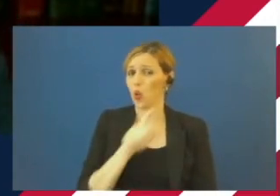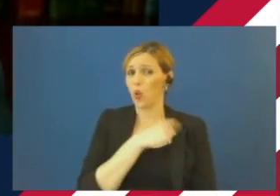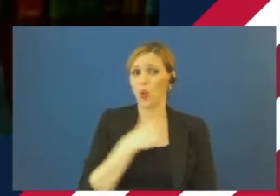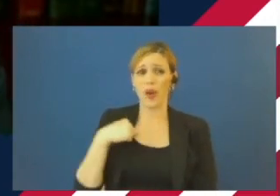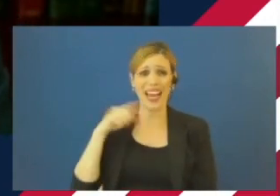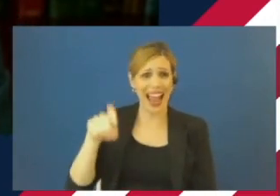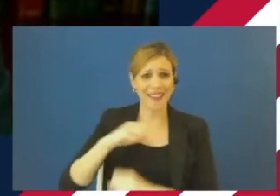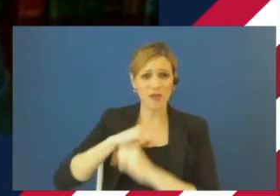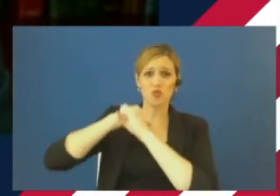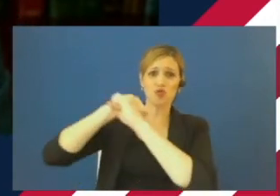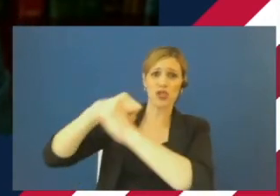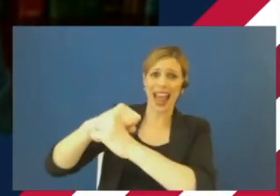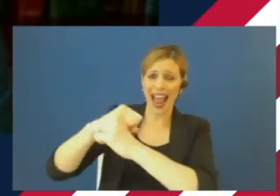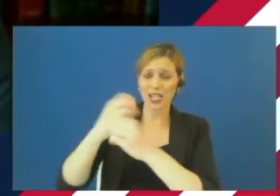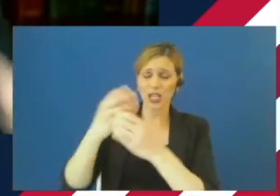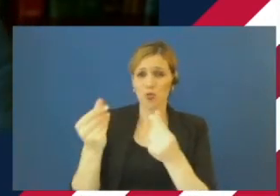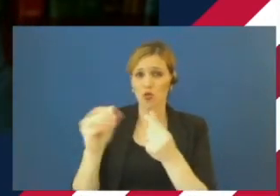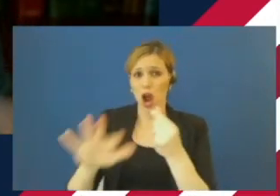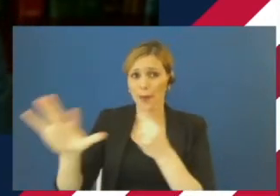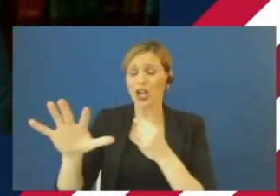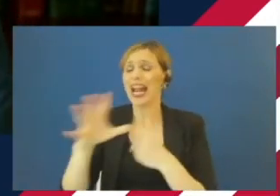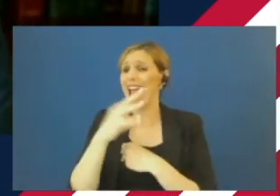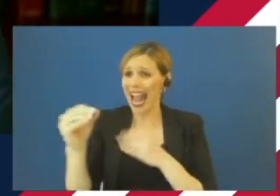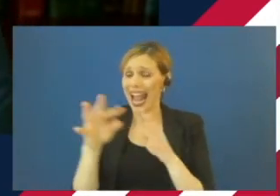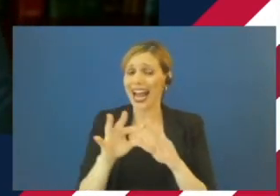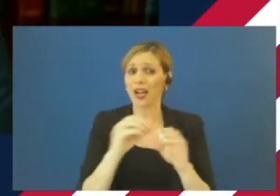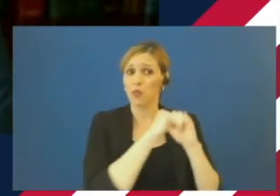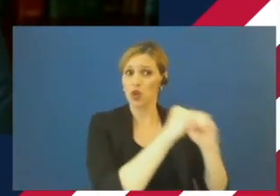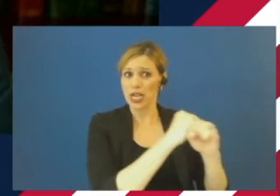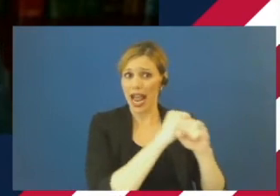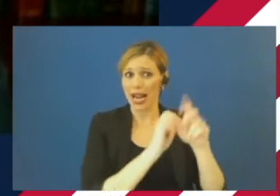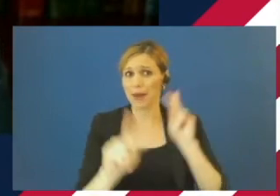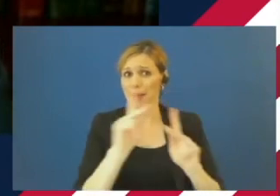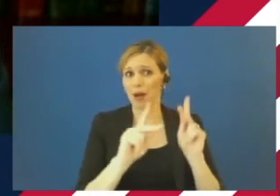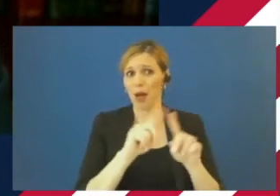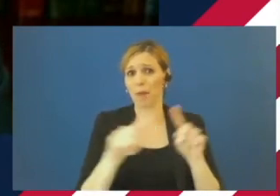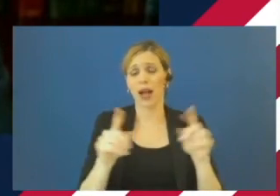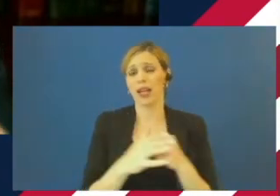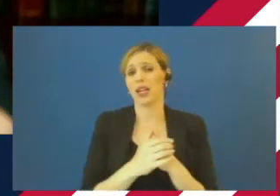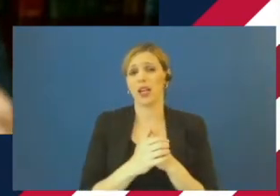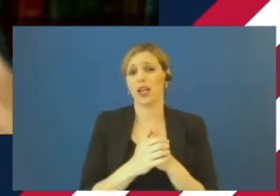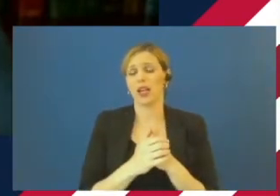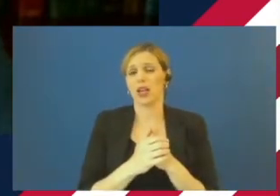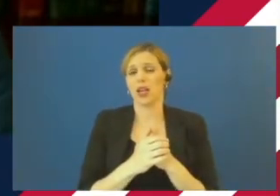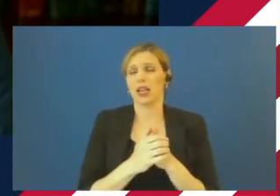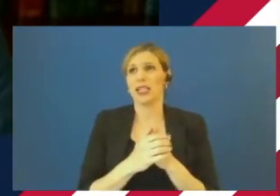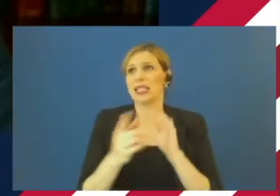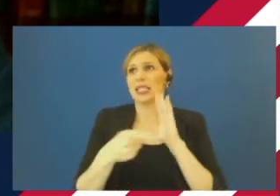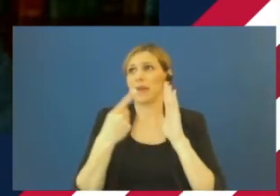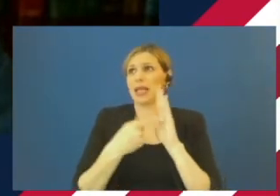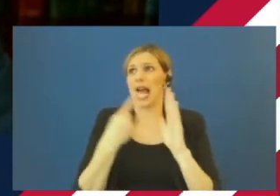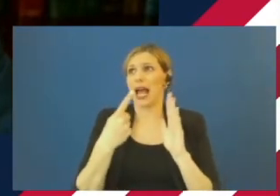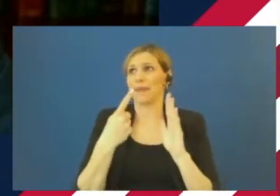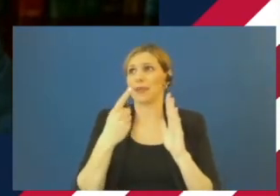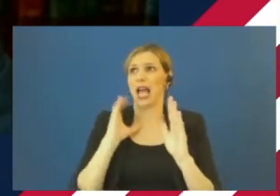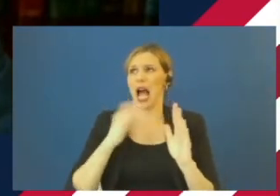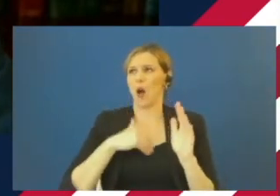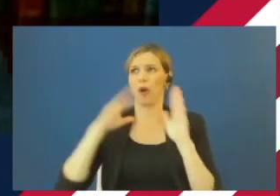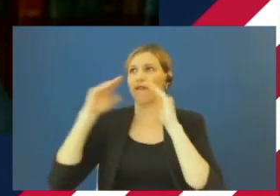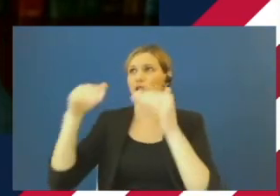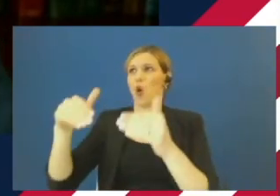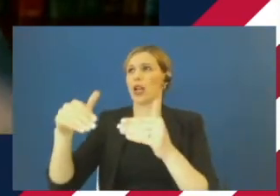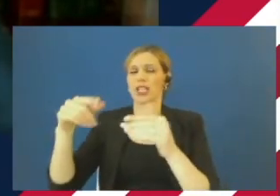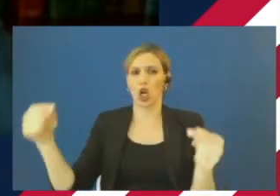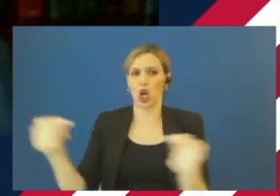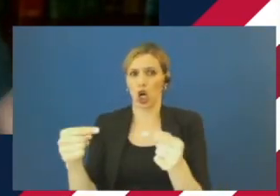people, it really hinders what we can accomplish. And so what I mean by that is, again, I serve a diverse district in Miami.